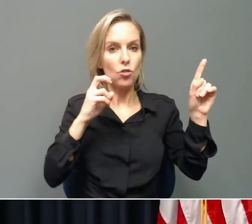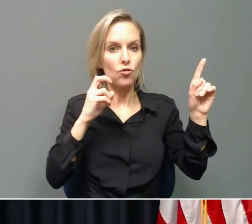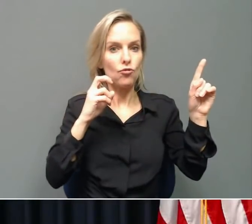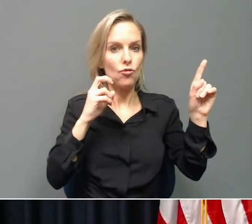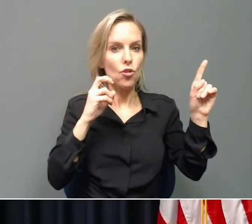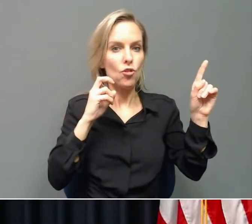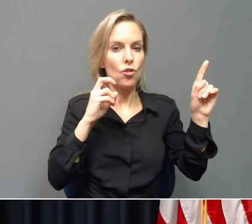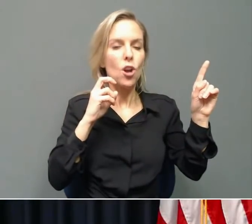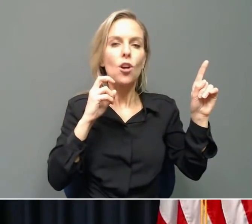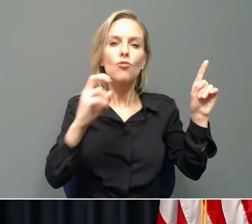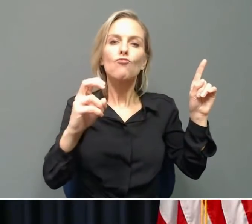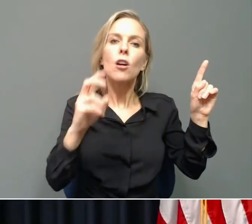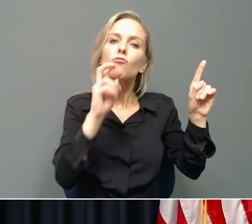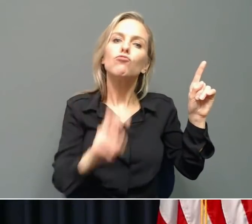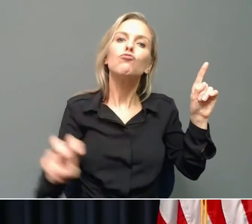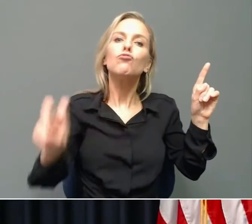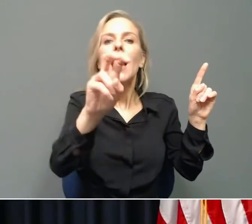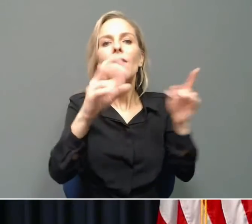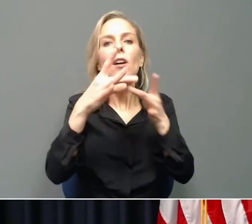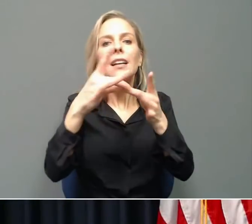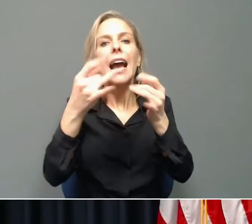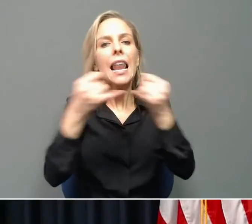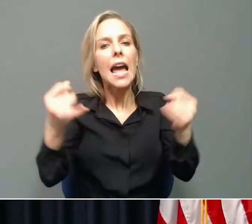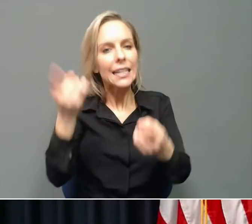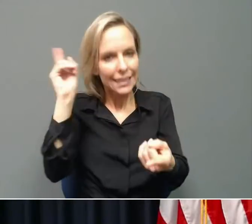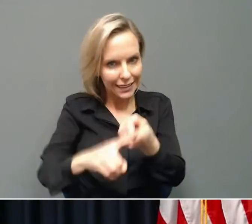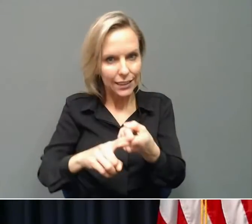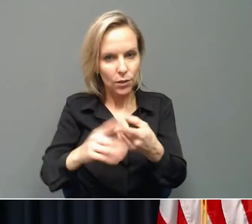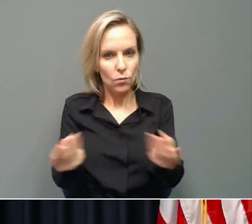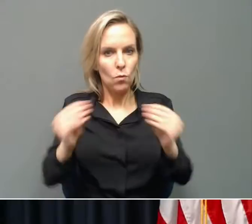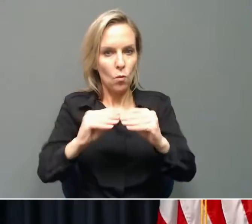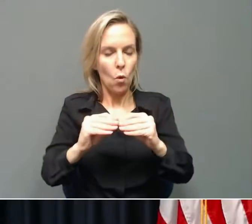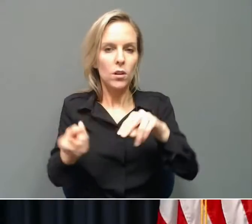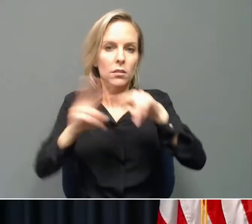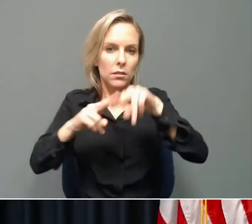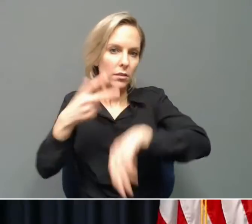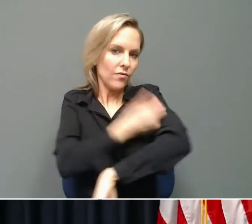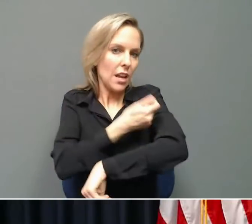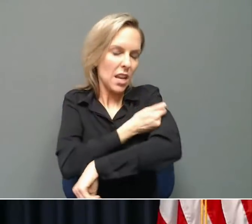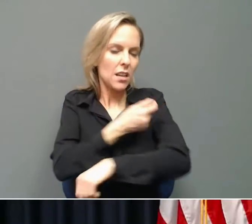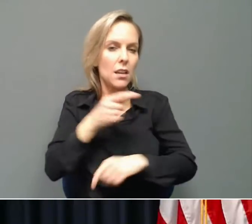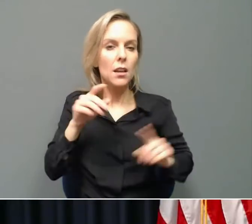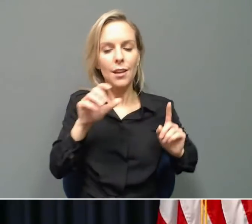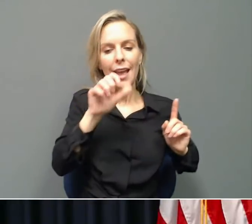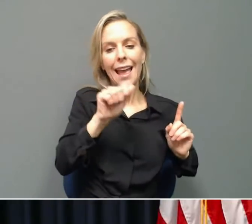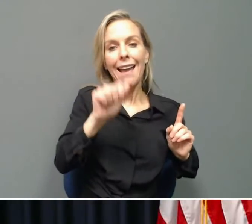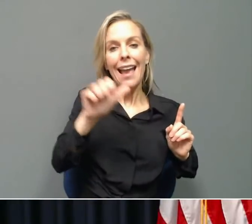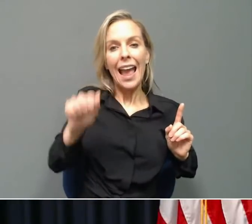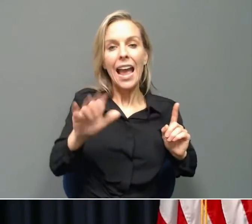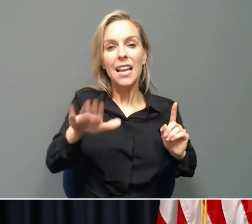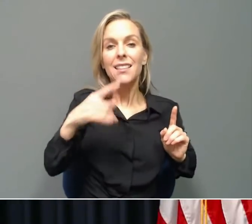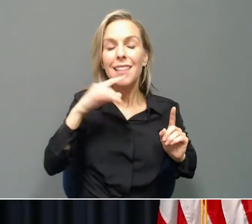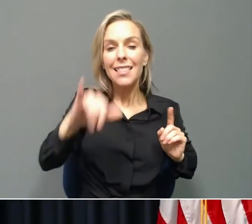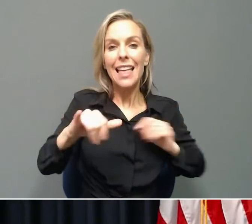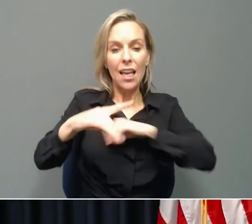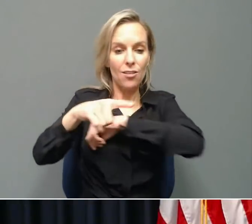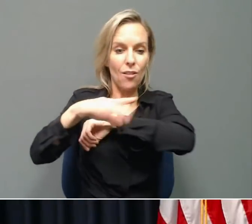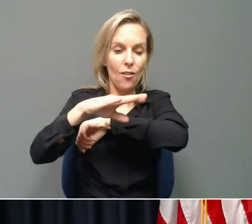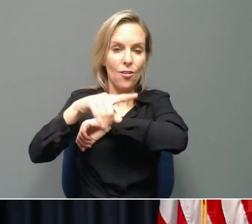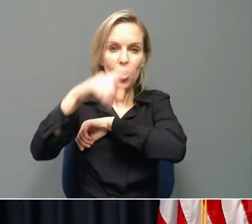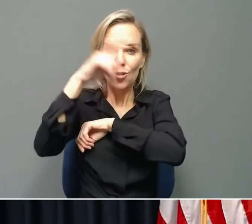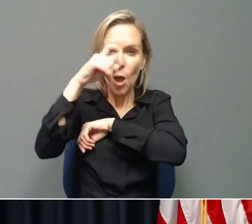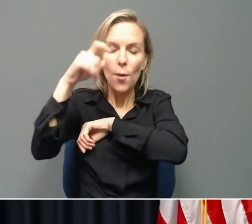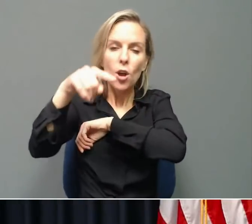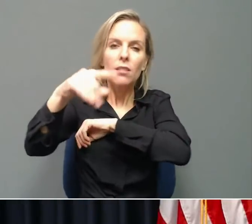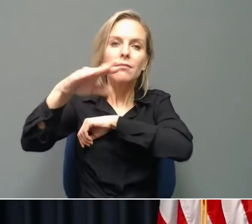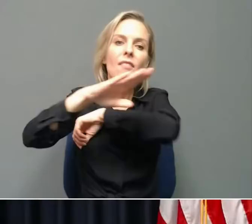more people are vaccinated. But a AAA report says that summer, late fall destinations are booking up. And now we know that New York is lifting